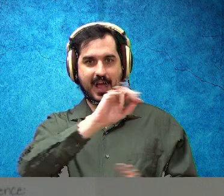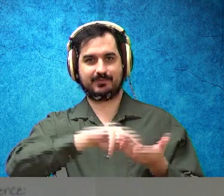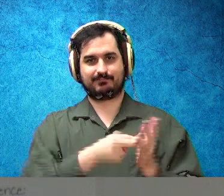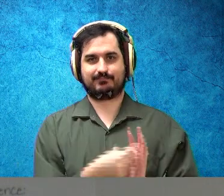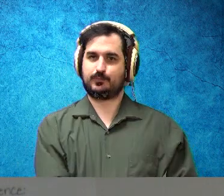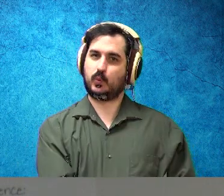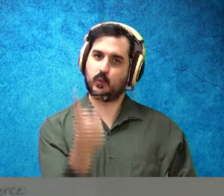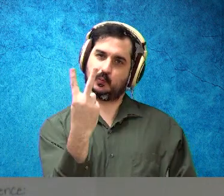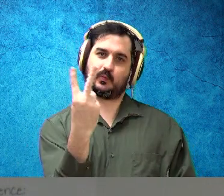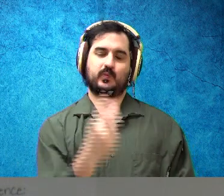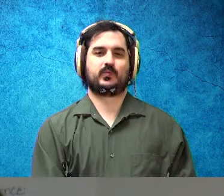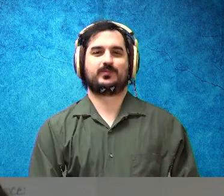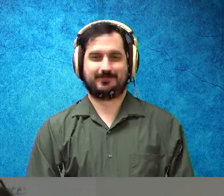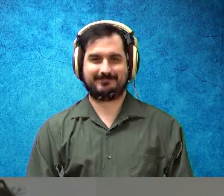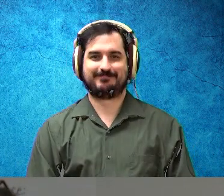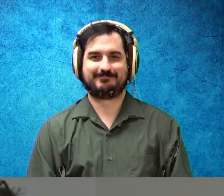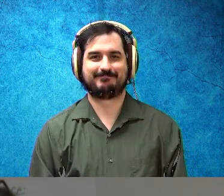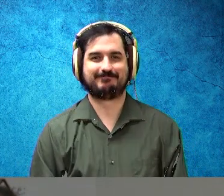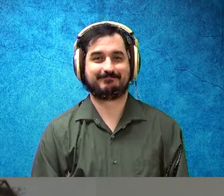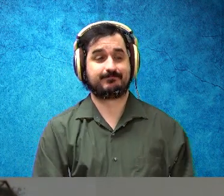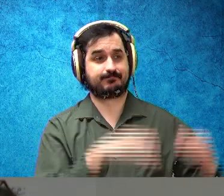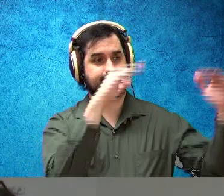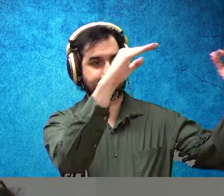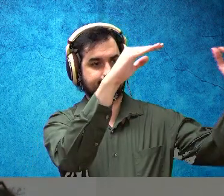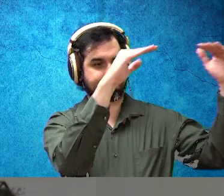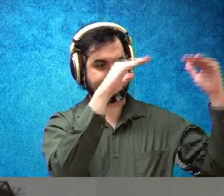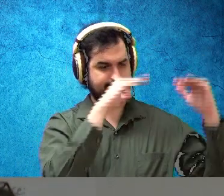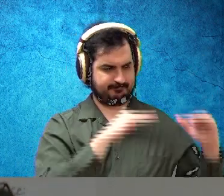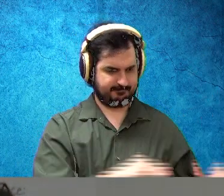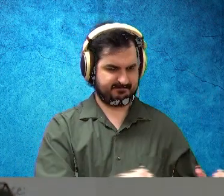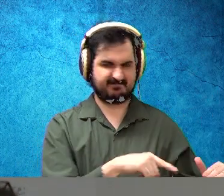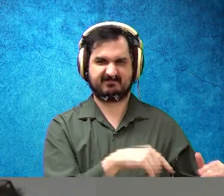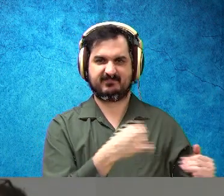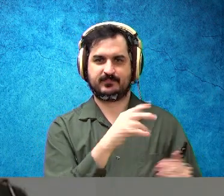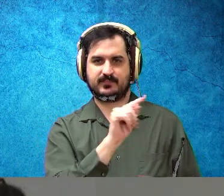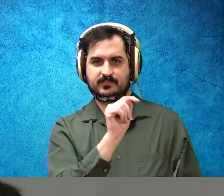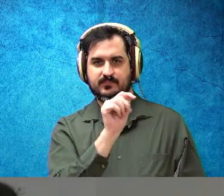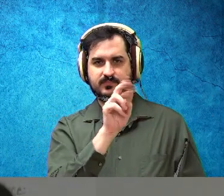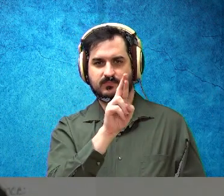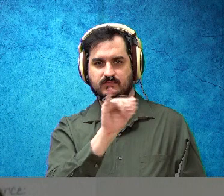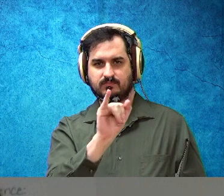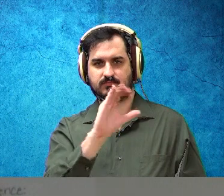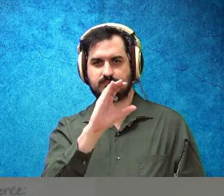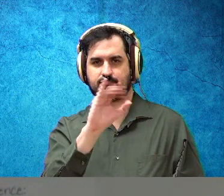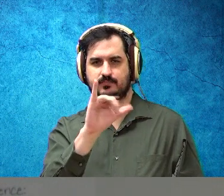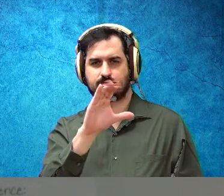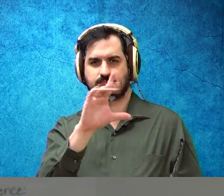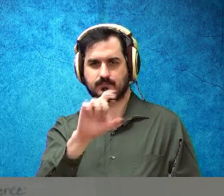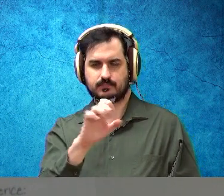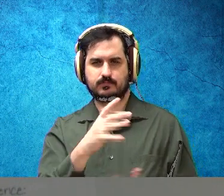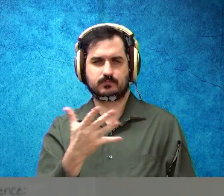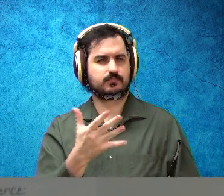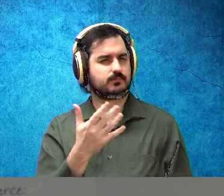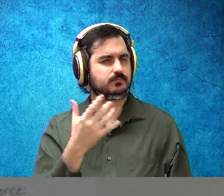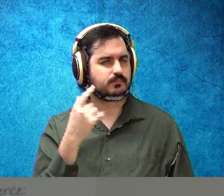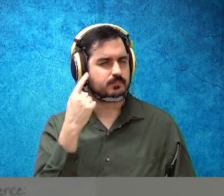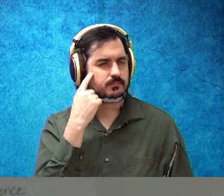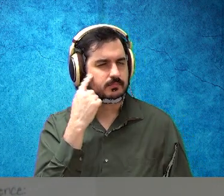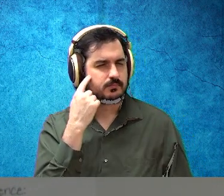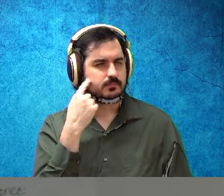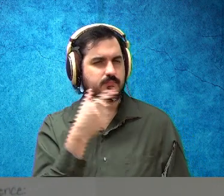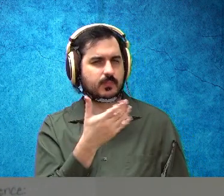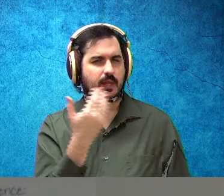two. Okay, well, what about tricycle? What do you know about tricycle? Have you heard any other words that maybe have tri in